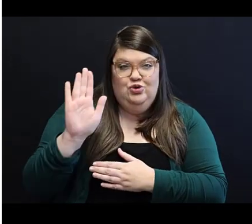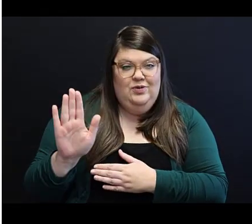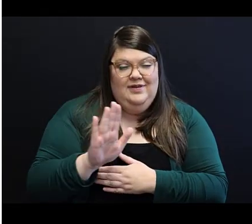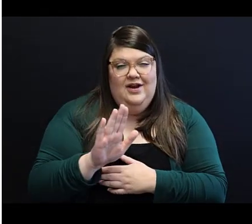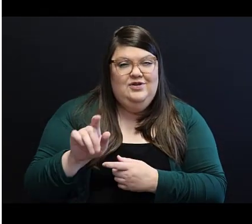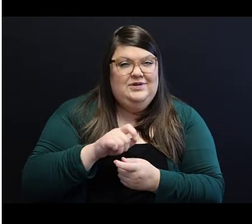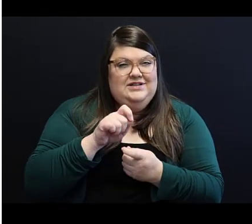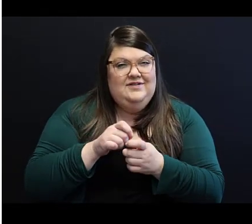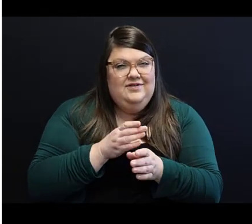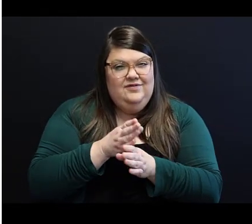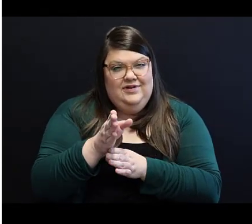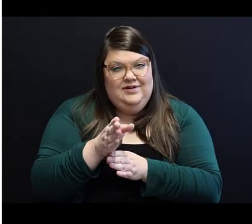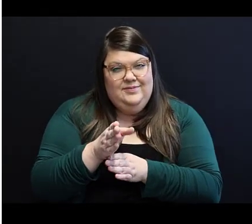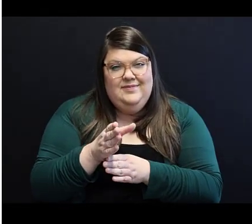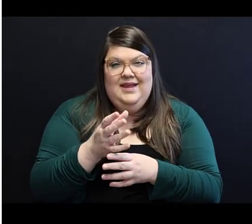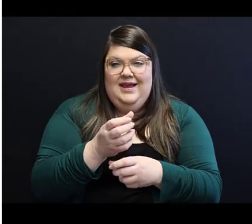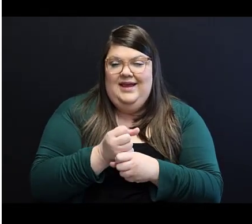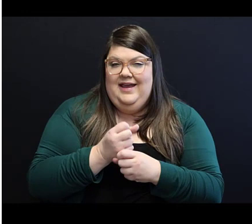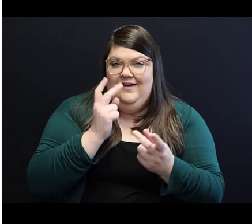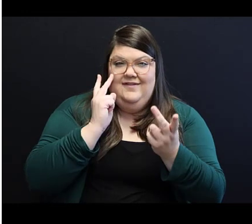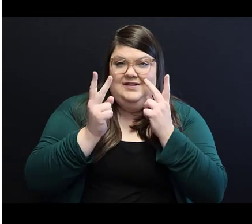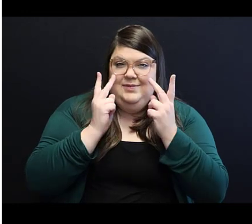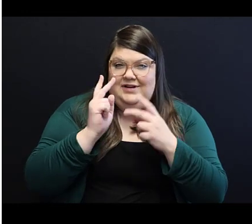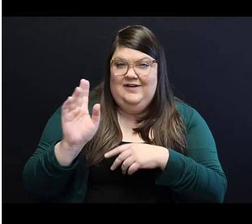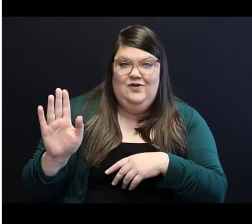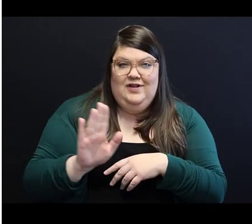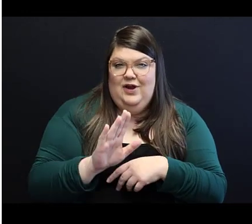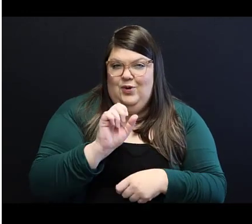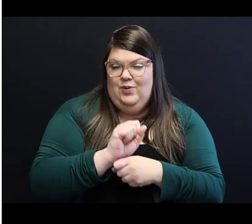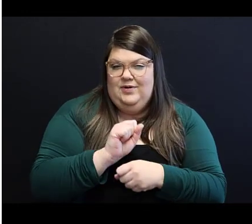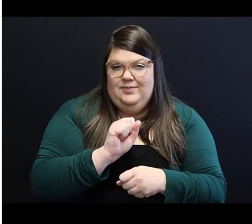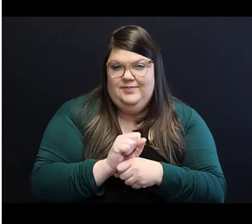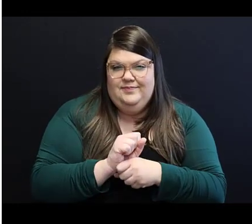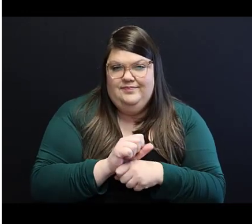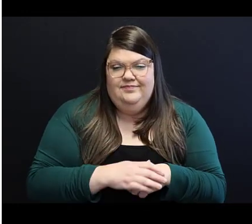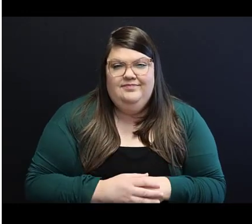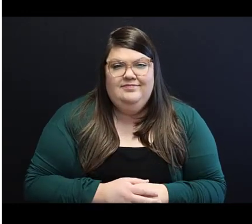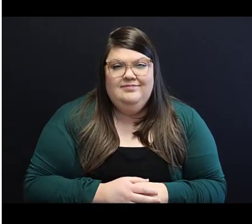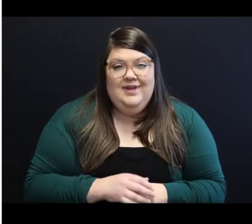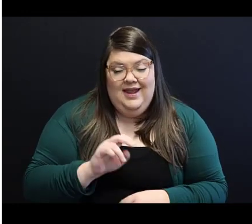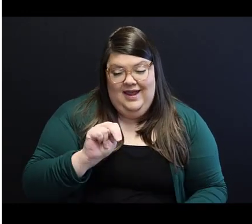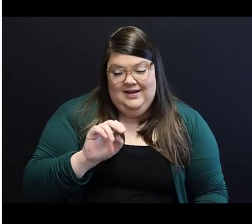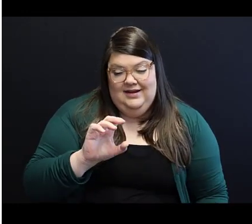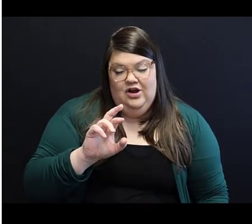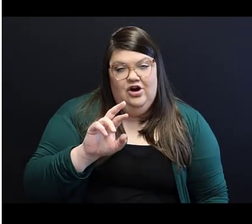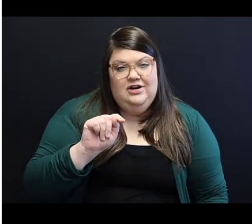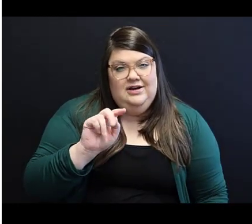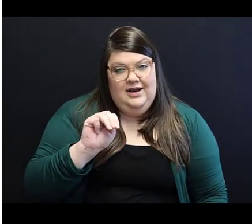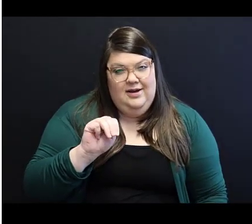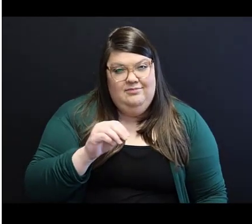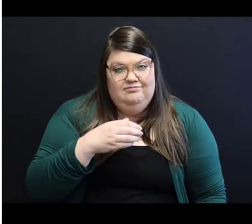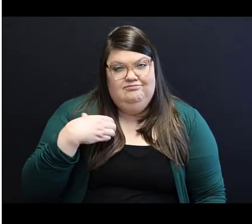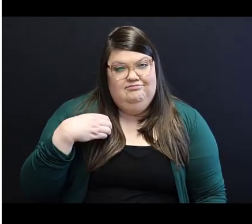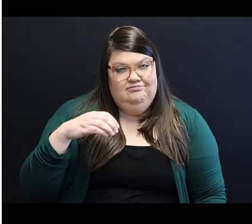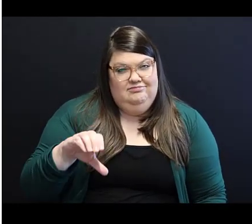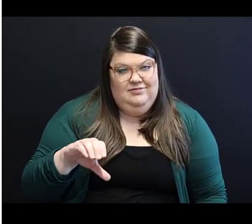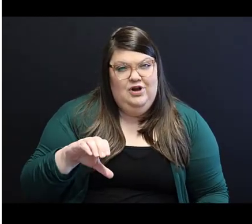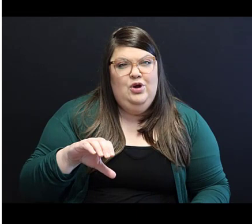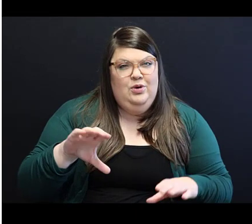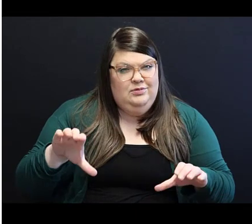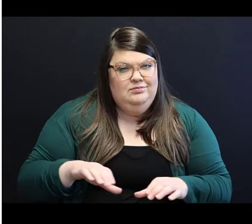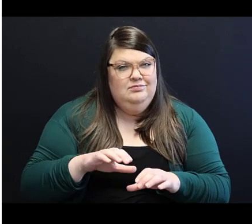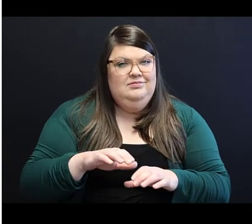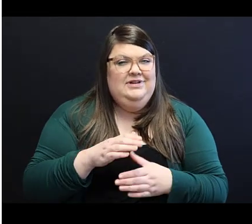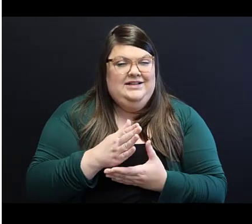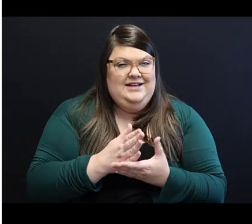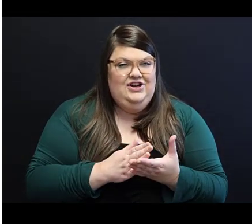fields and gain visibility for their work. The NCRTM is charged with carrying out Section 15 of the